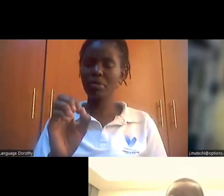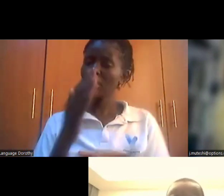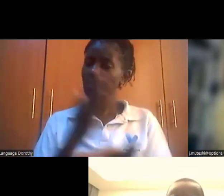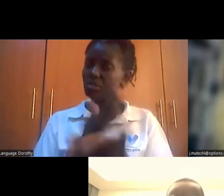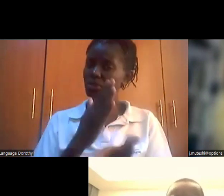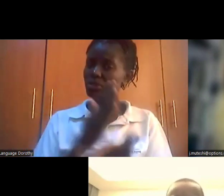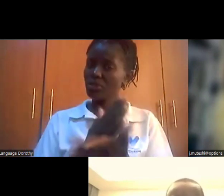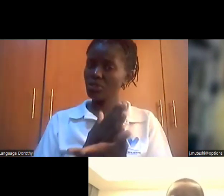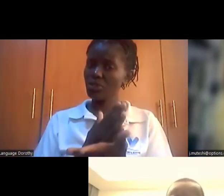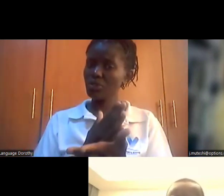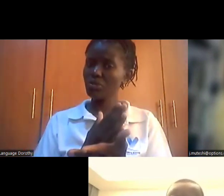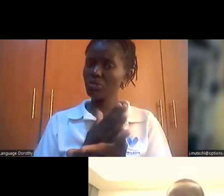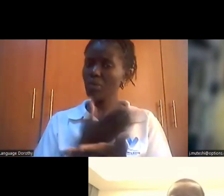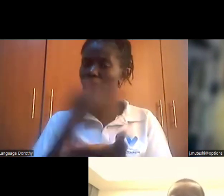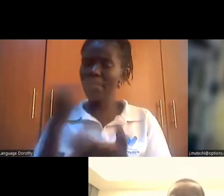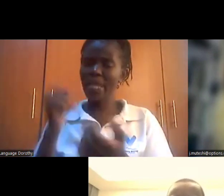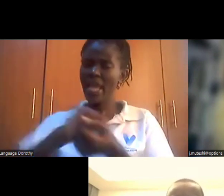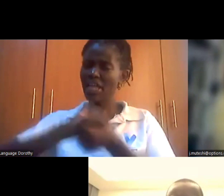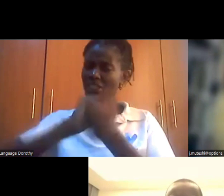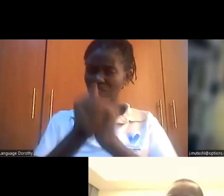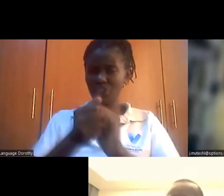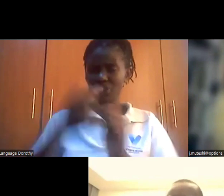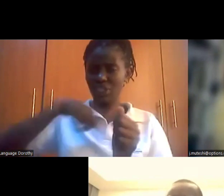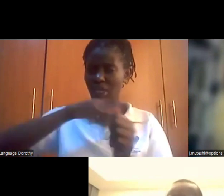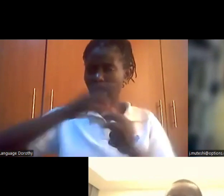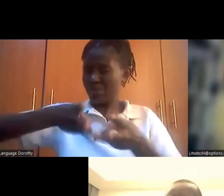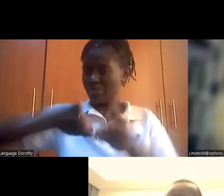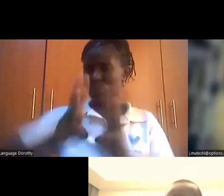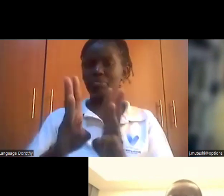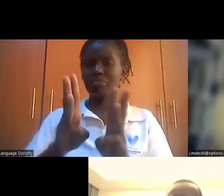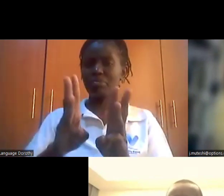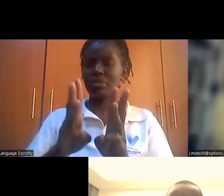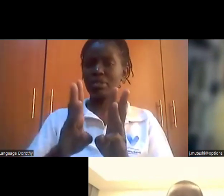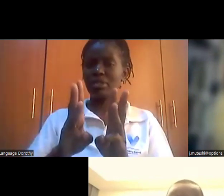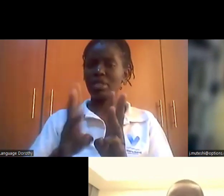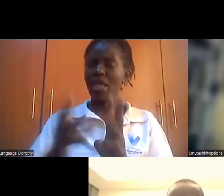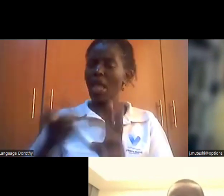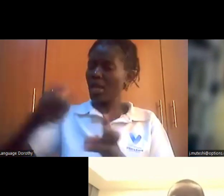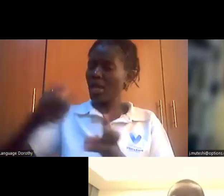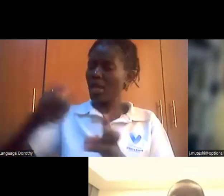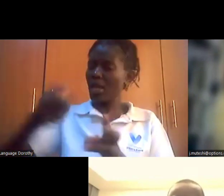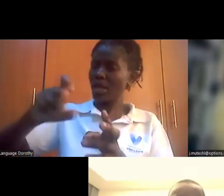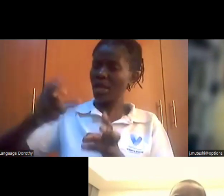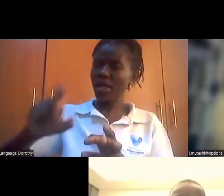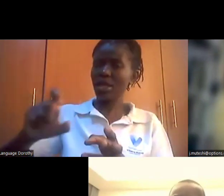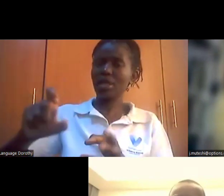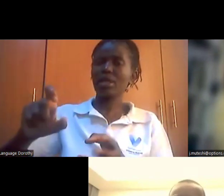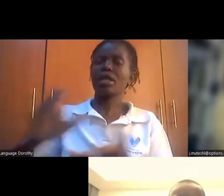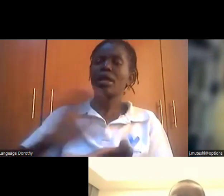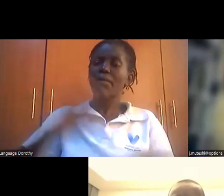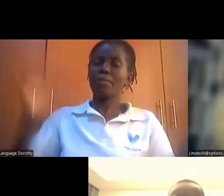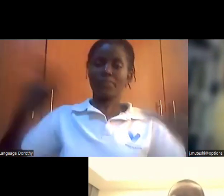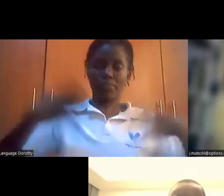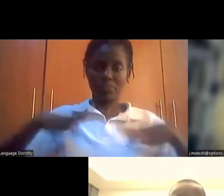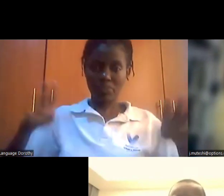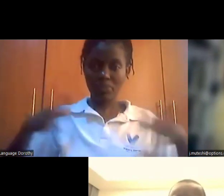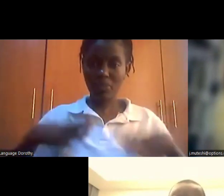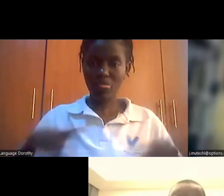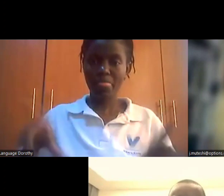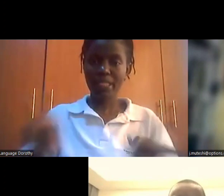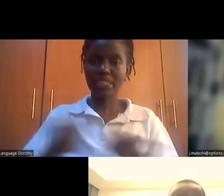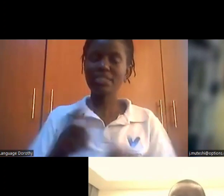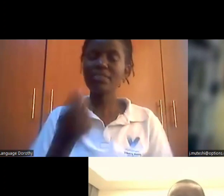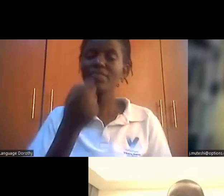the tact here would be we need to widen our constituency to include the pharmacists, because they are the ones who are